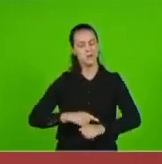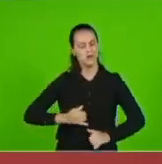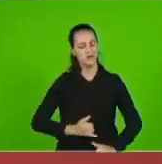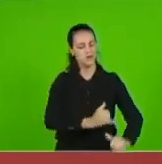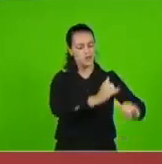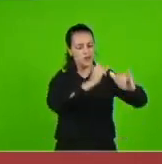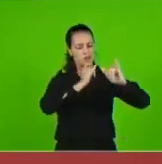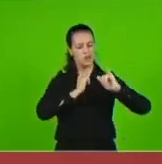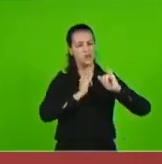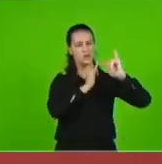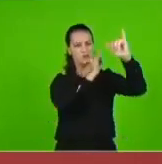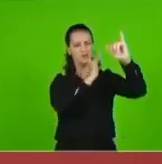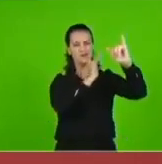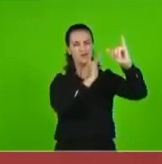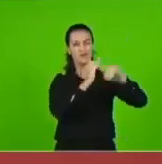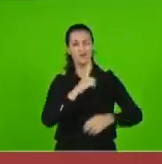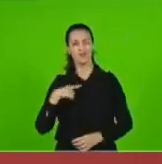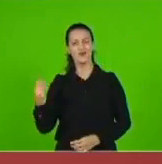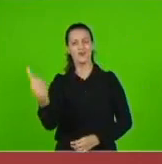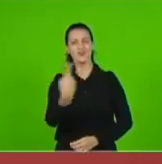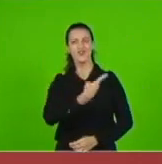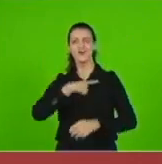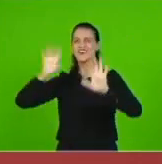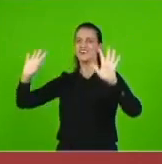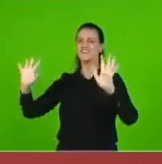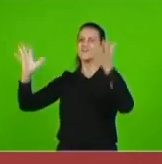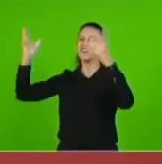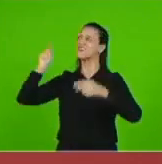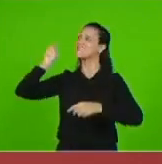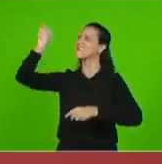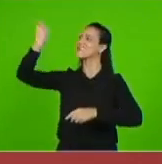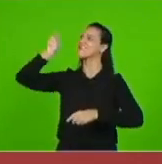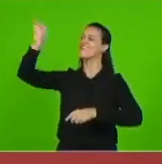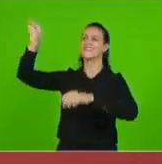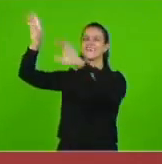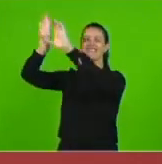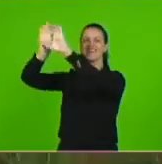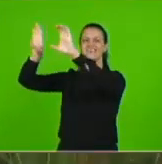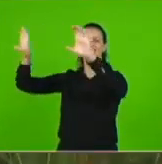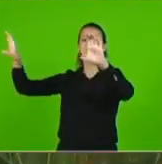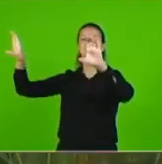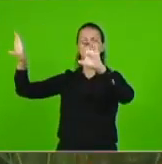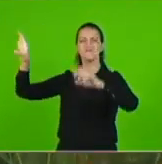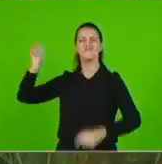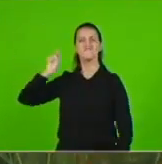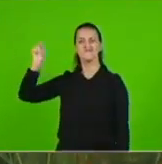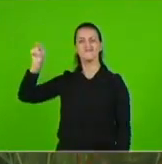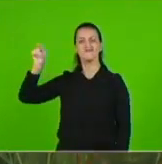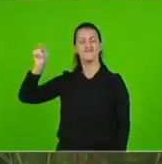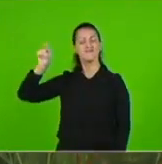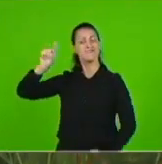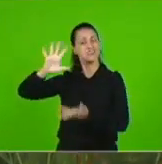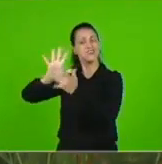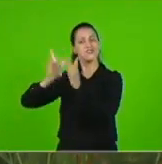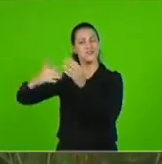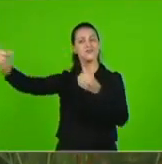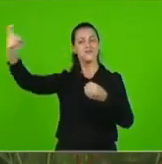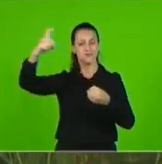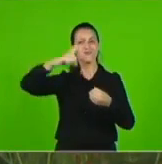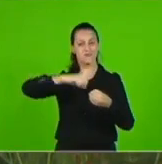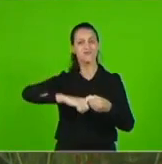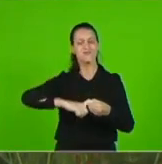Christ. When the last trumpet is sound, we will participate of the wedding of the